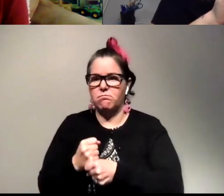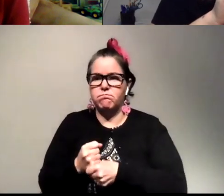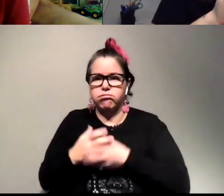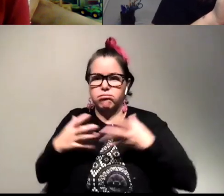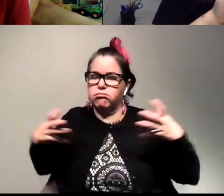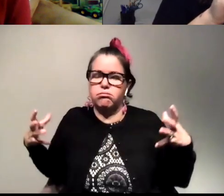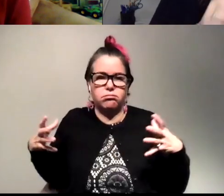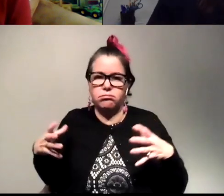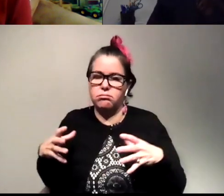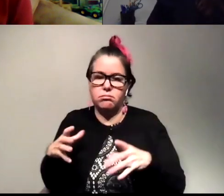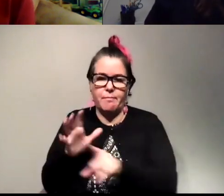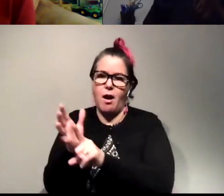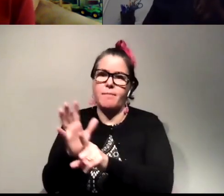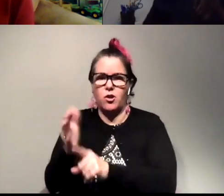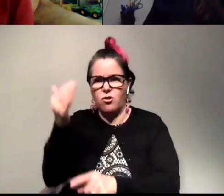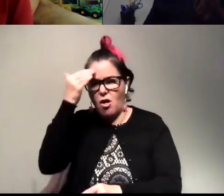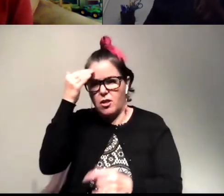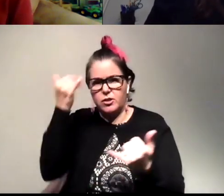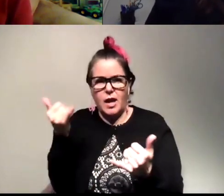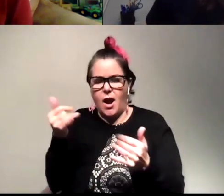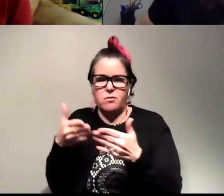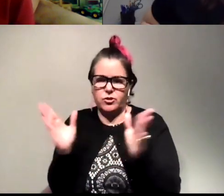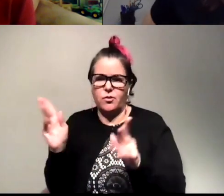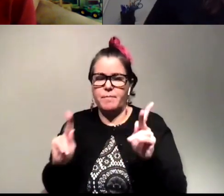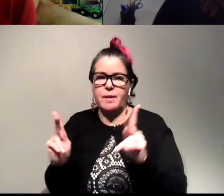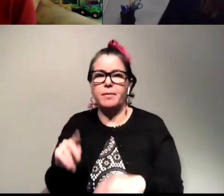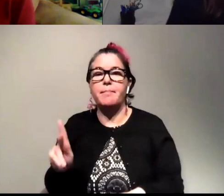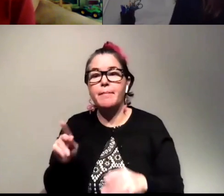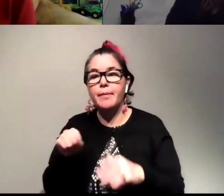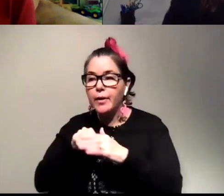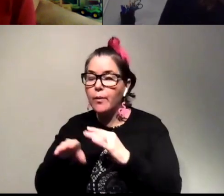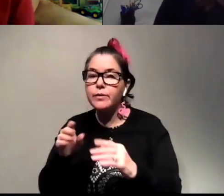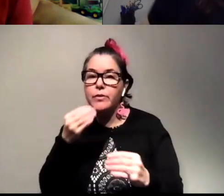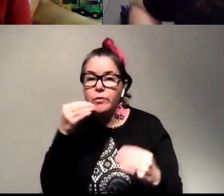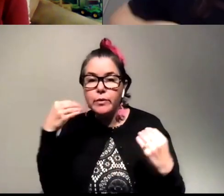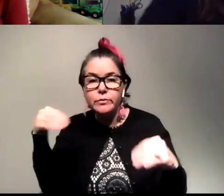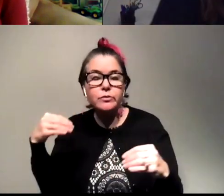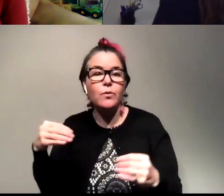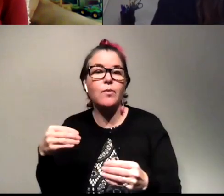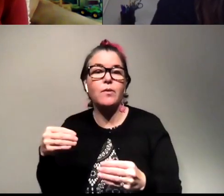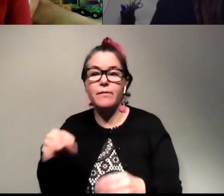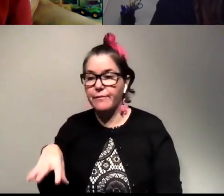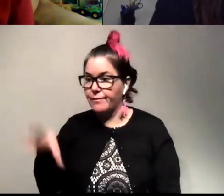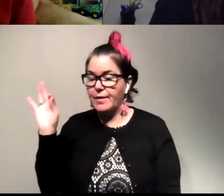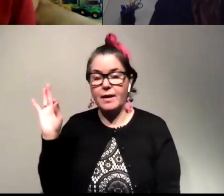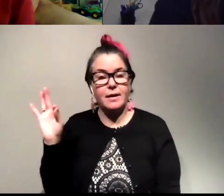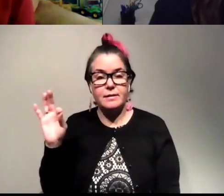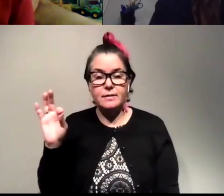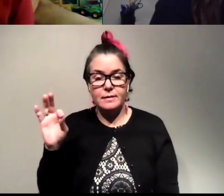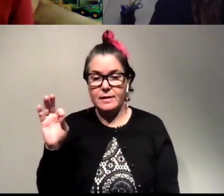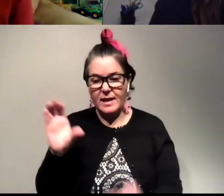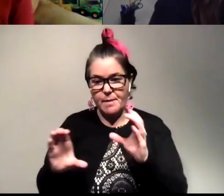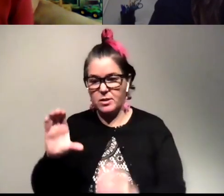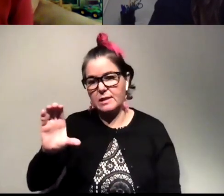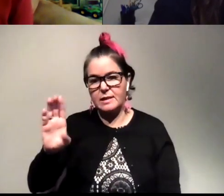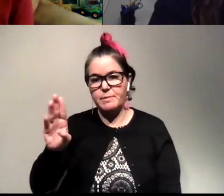in knowledge in the general public. People can now walk into their grocery store and find this chemical